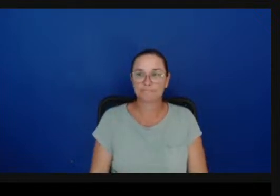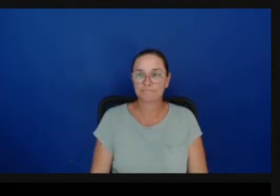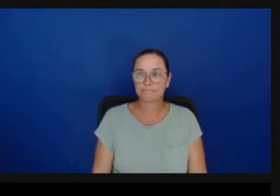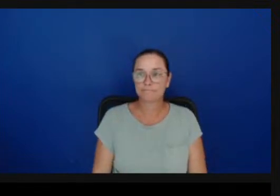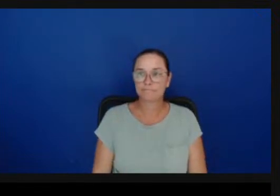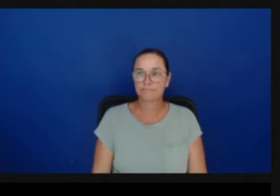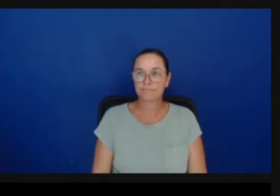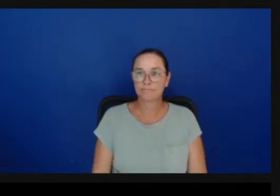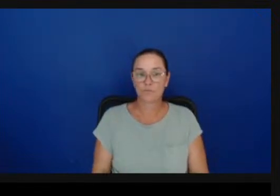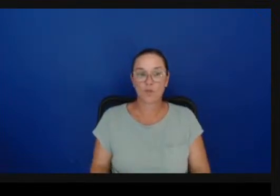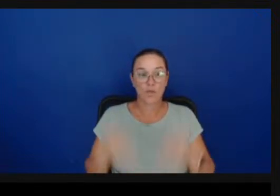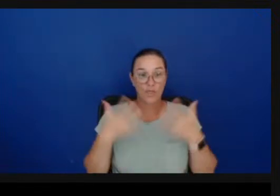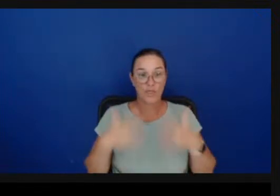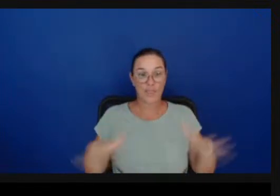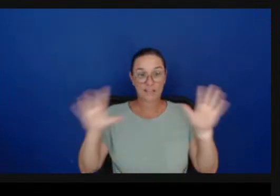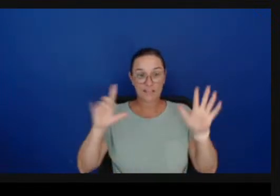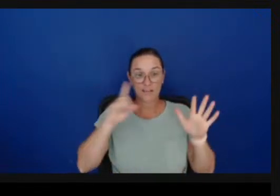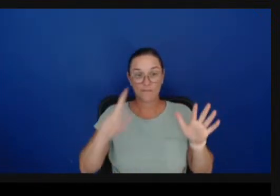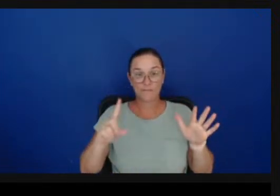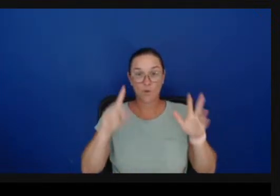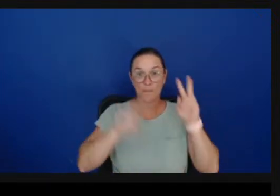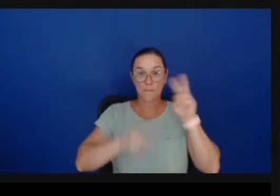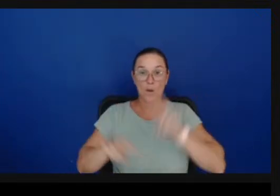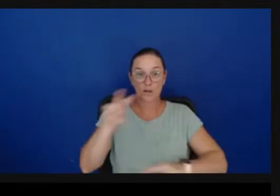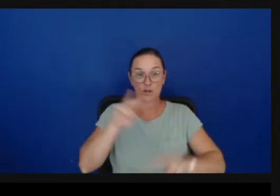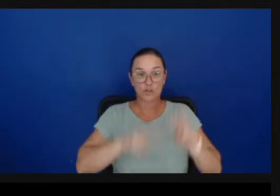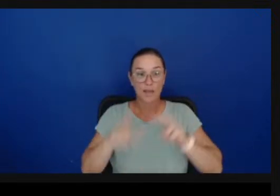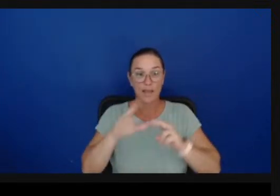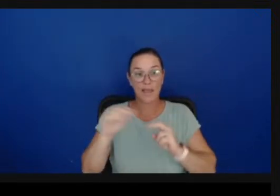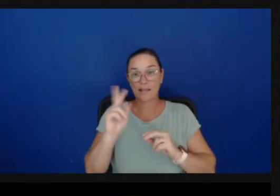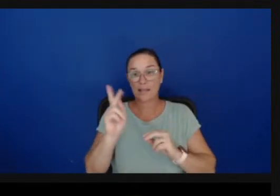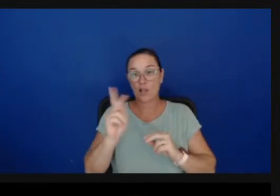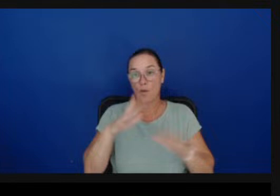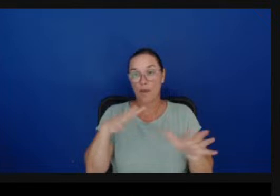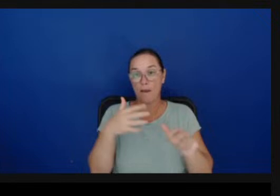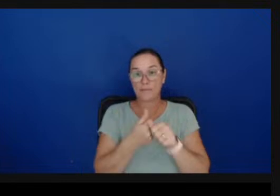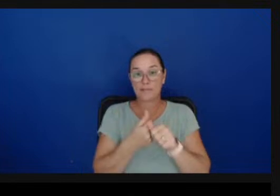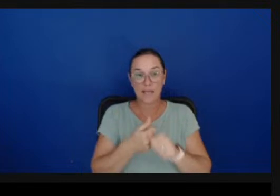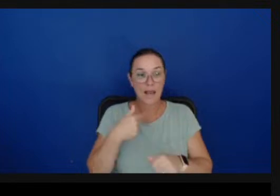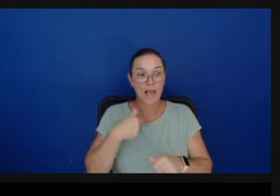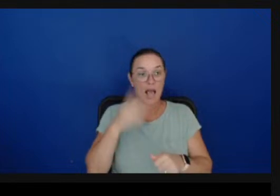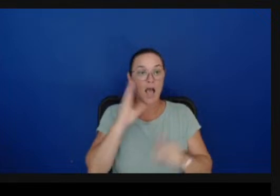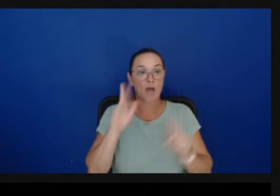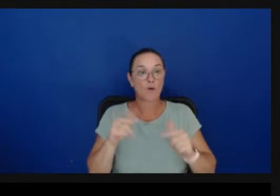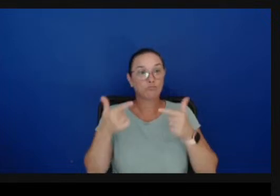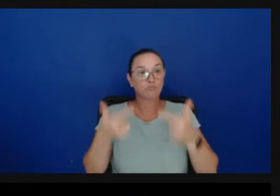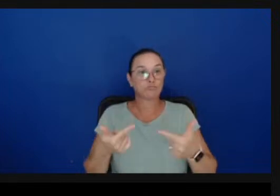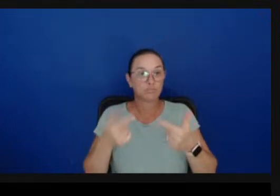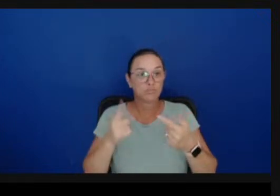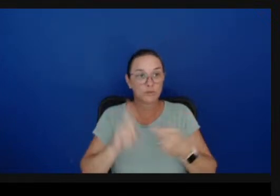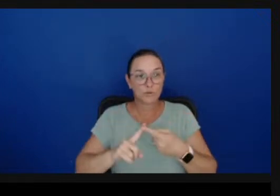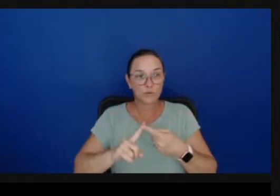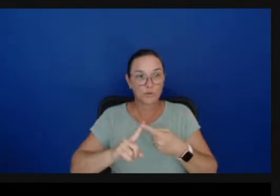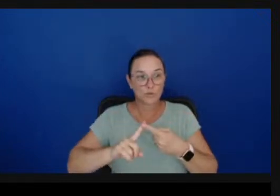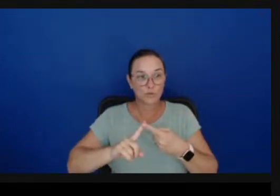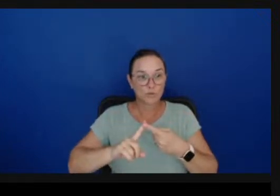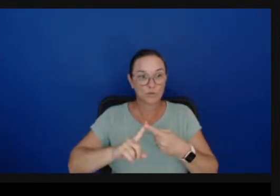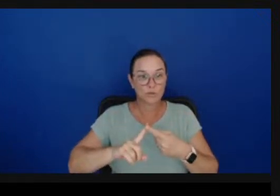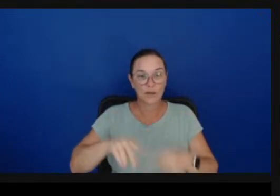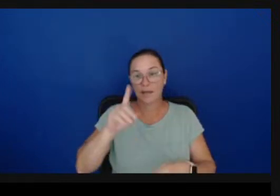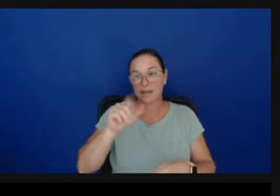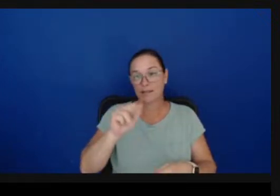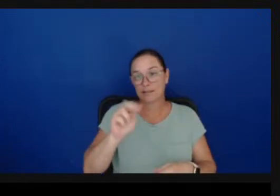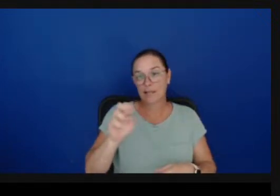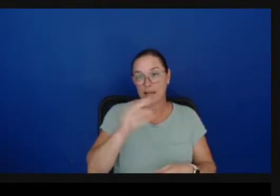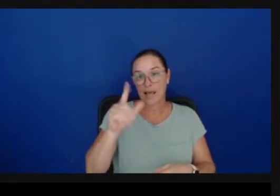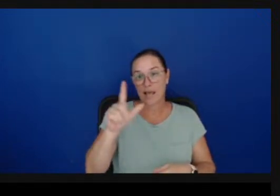So that is it for our monitoring and our Kilauea update for the most part. I will pass it off to Dane and Lou